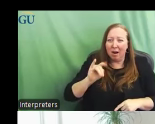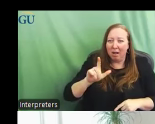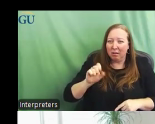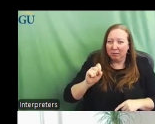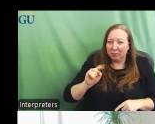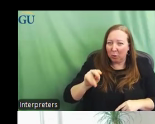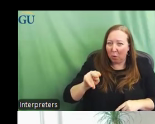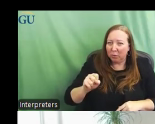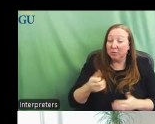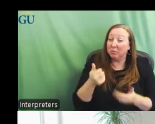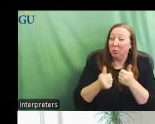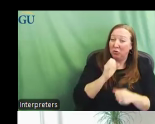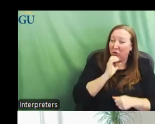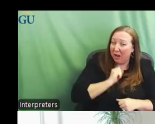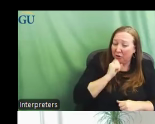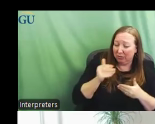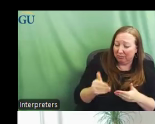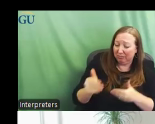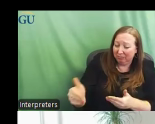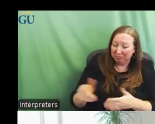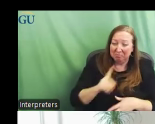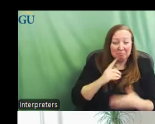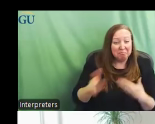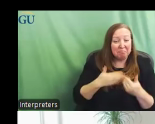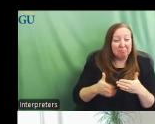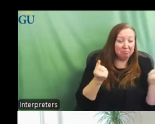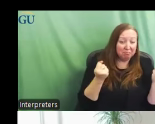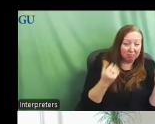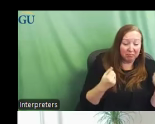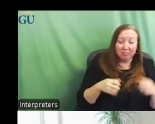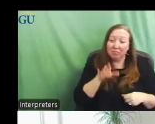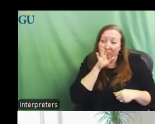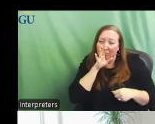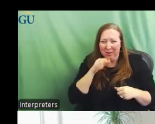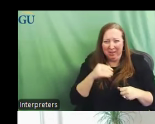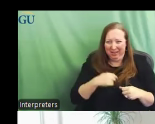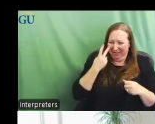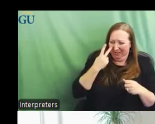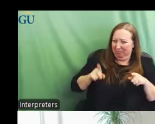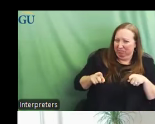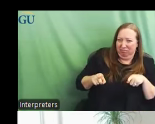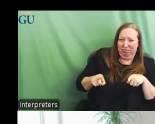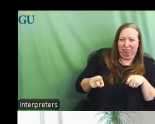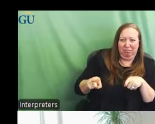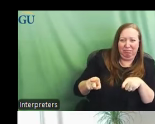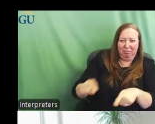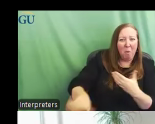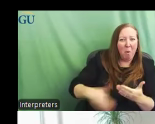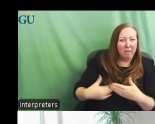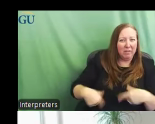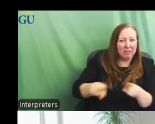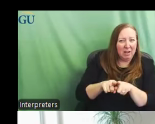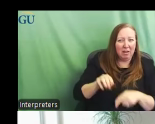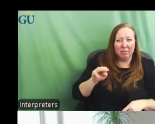generally, they're pretty similar across modalities and across languages. So we see babbling